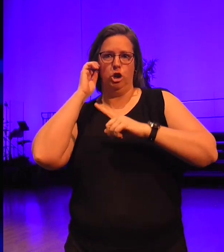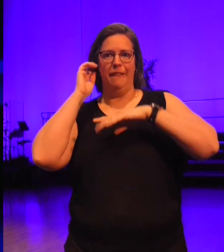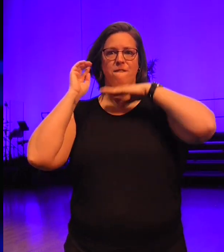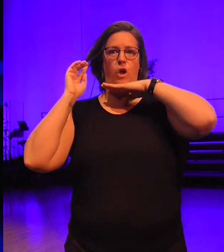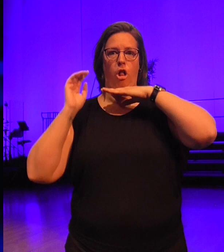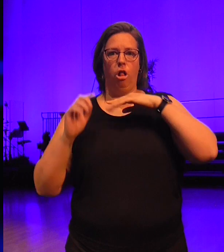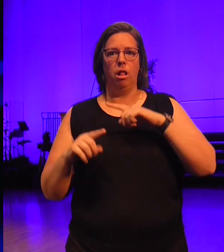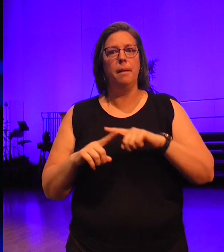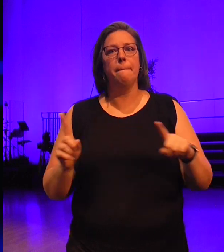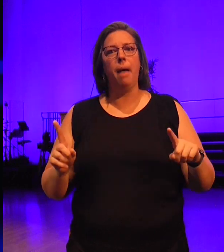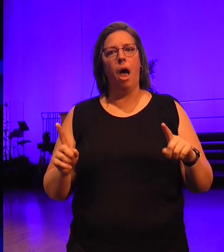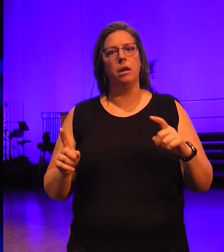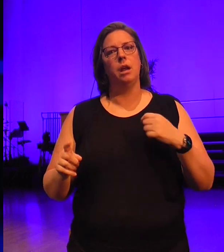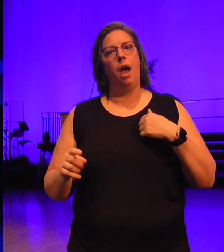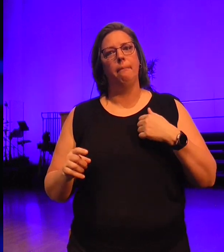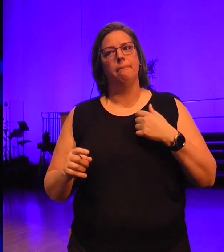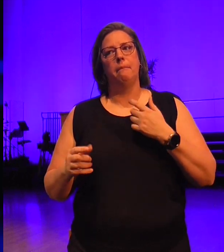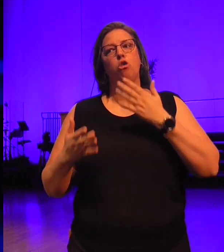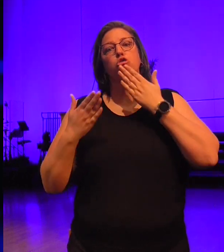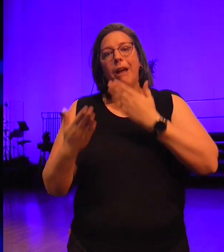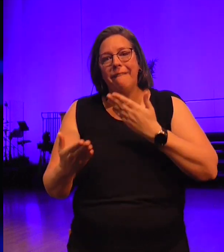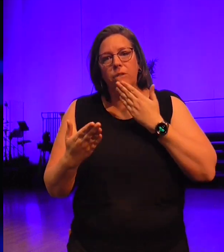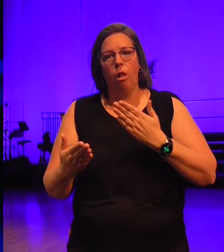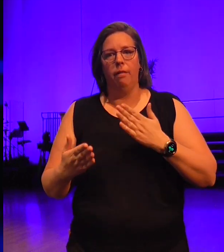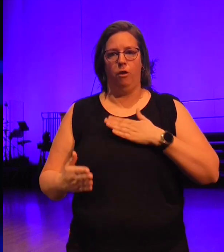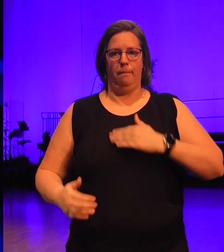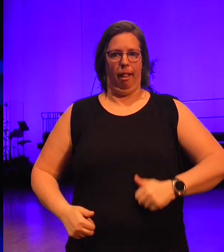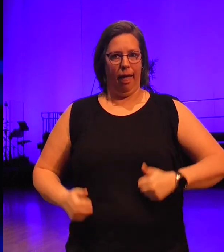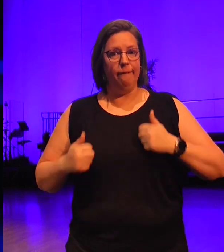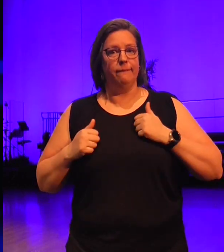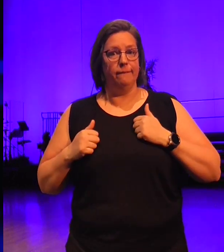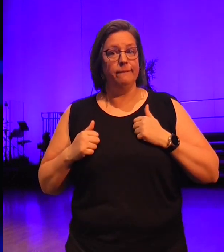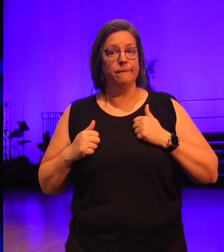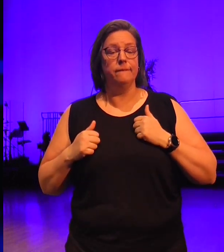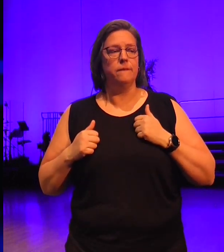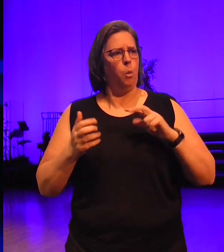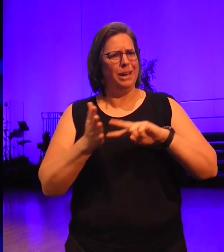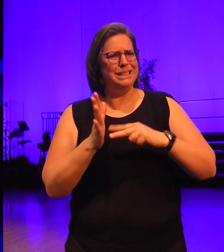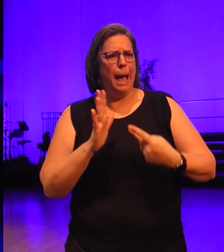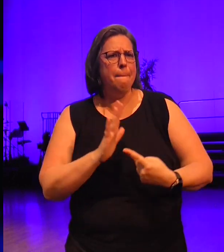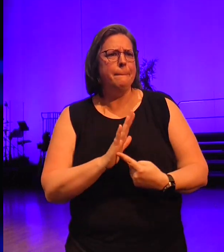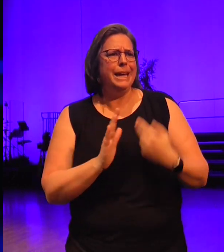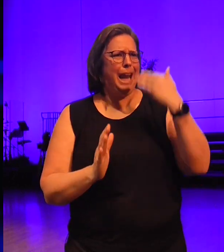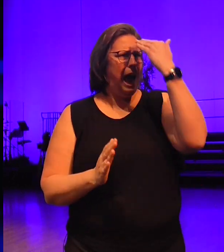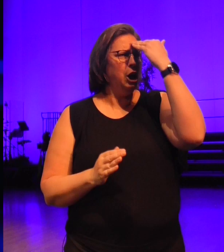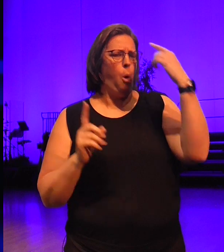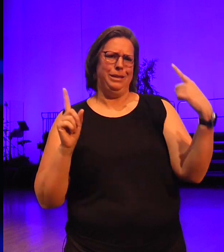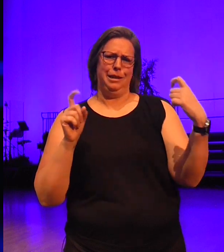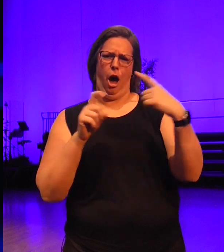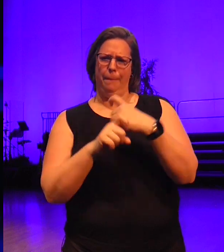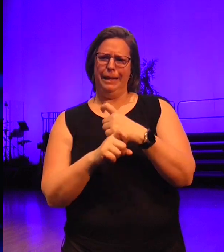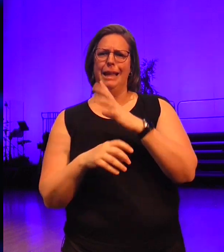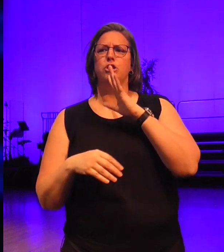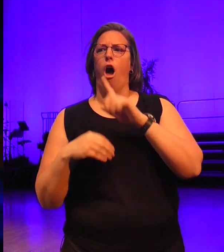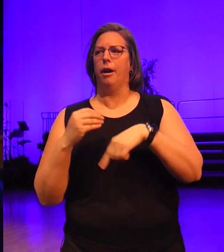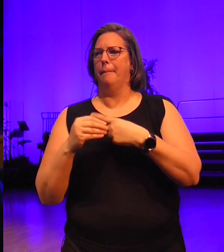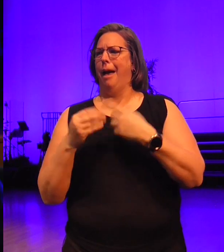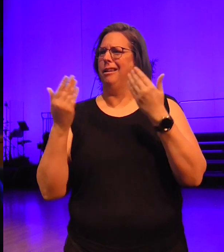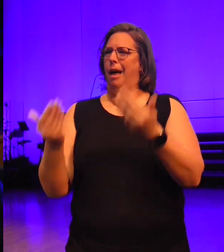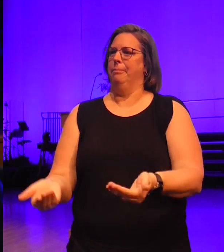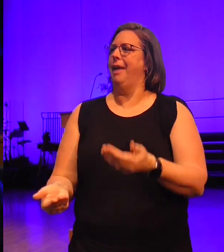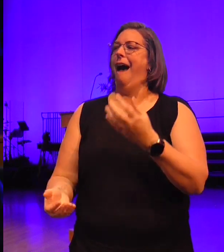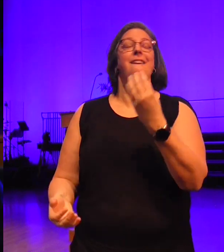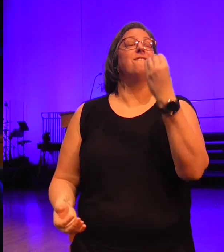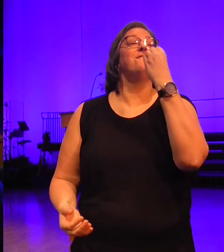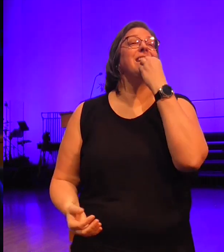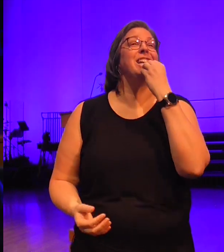I'm grateful for the life that I'm living. What does it mean? I know this is kind of complicated to talk about. I guess I'll go ahead and finish the rest of this